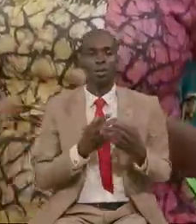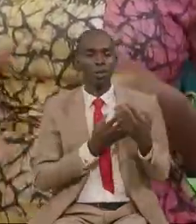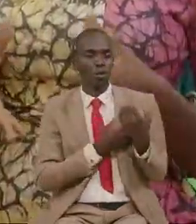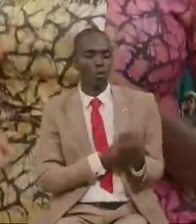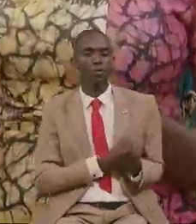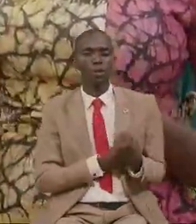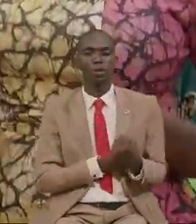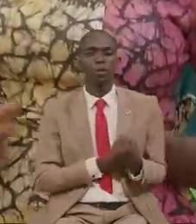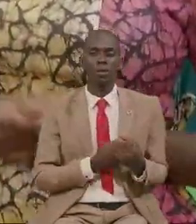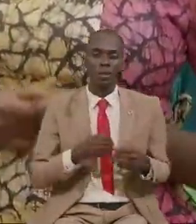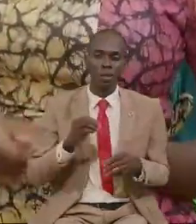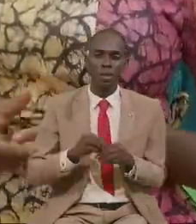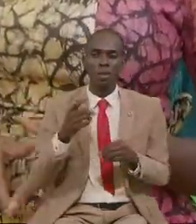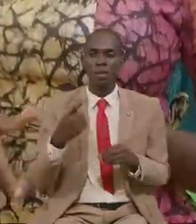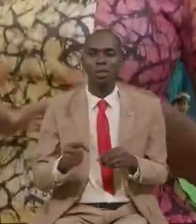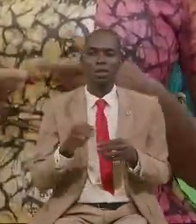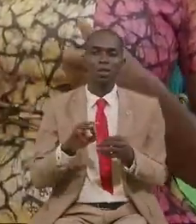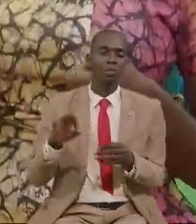spiritual confidence.